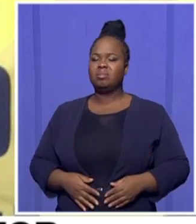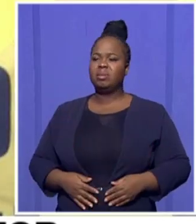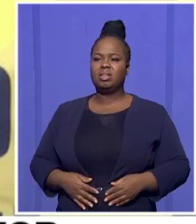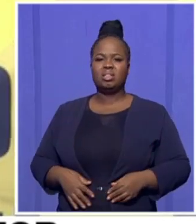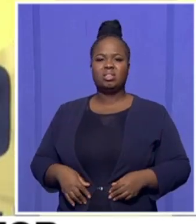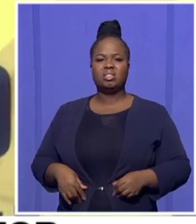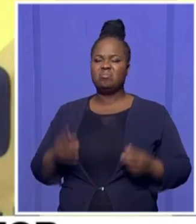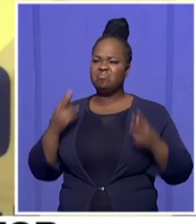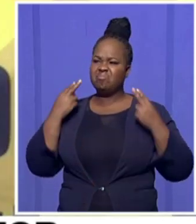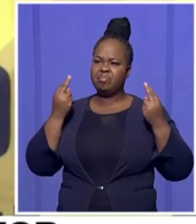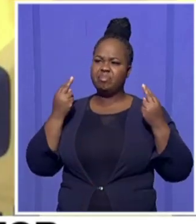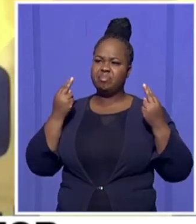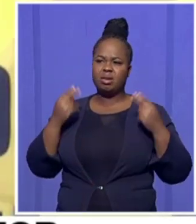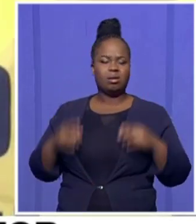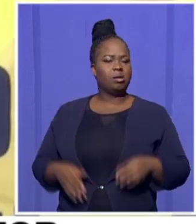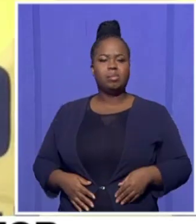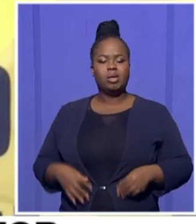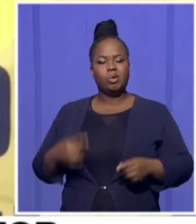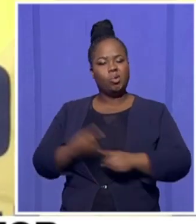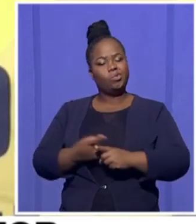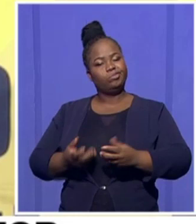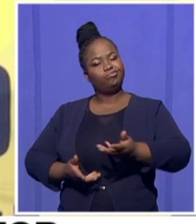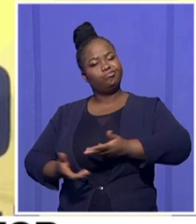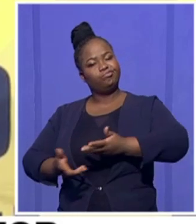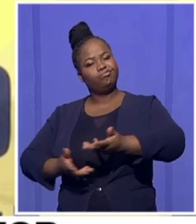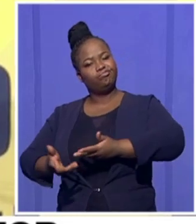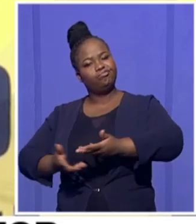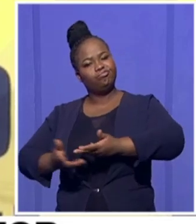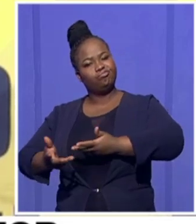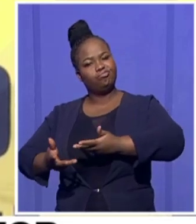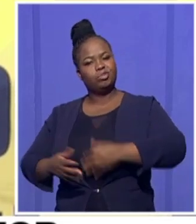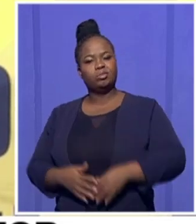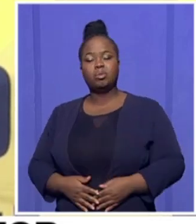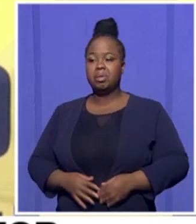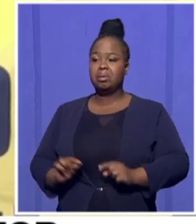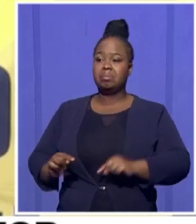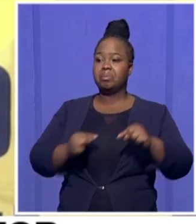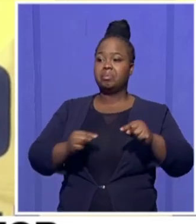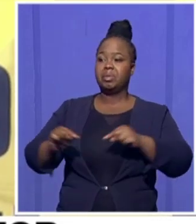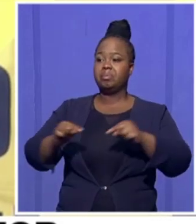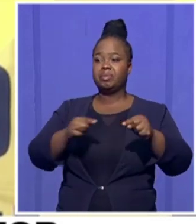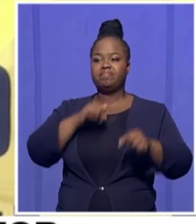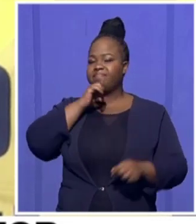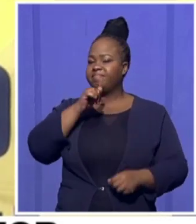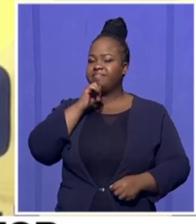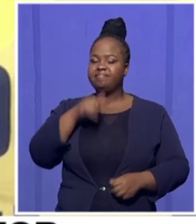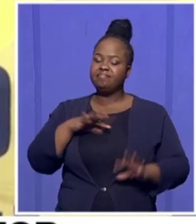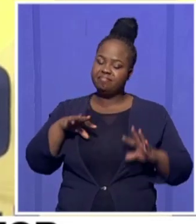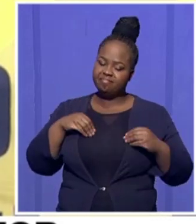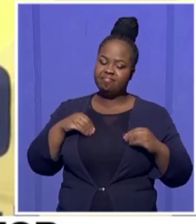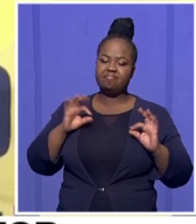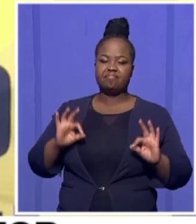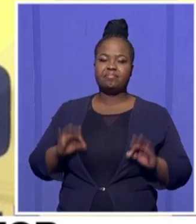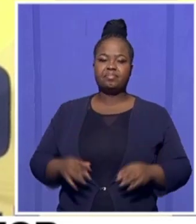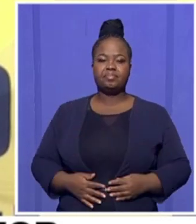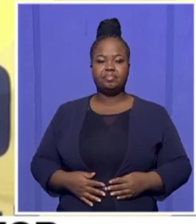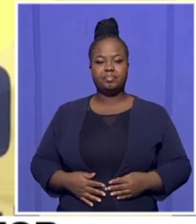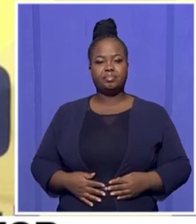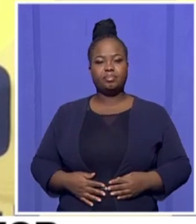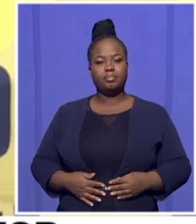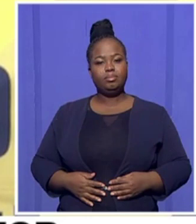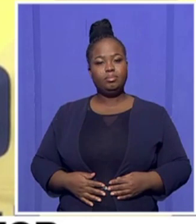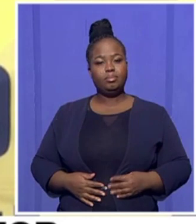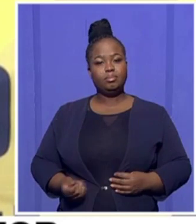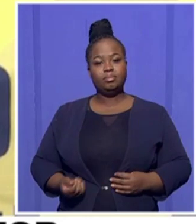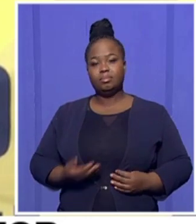rigid, always prepared to engage with sound arguments from all quarters. Comrades,